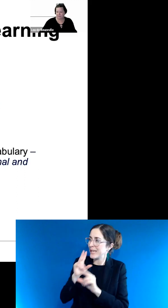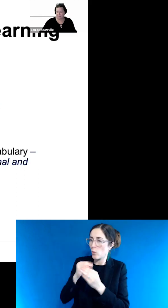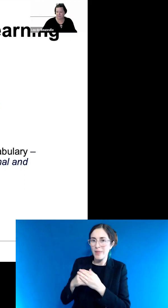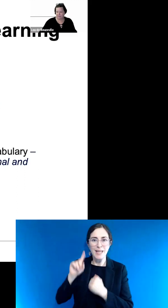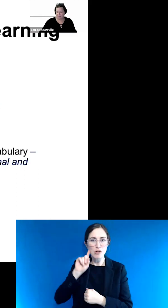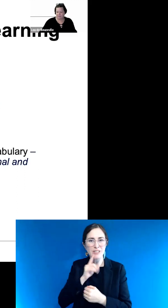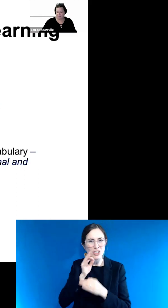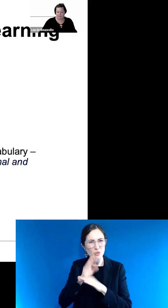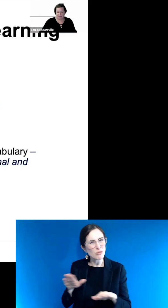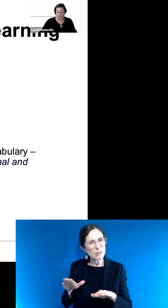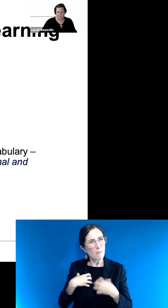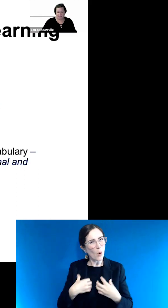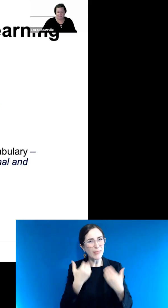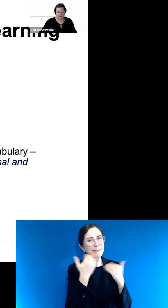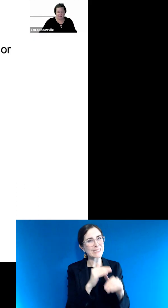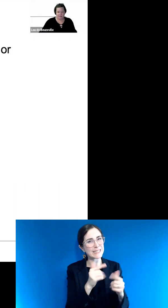kids.